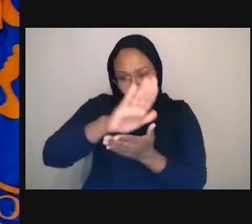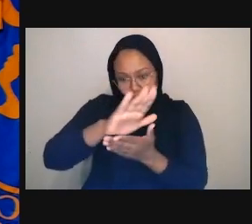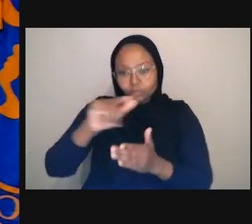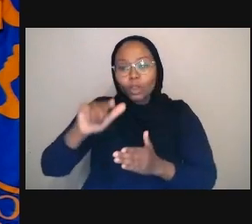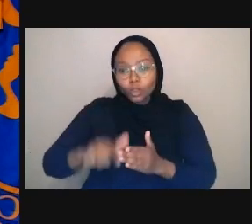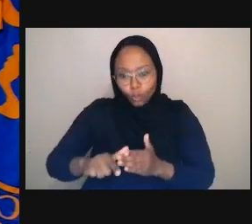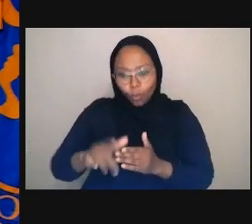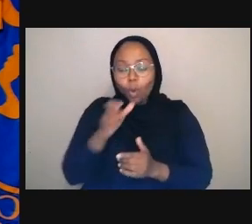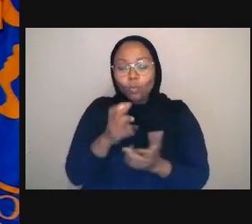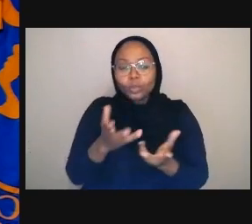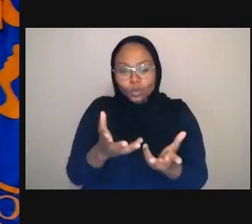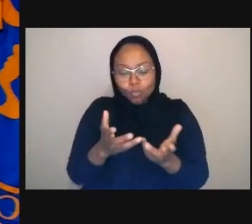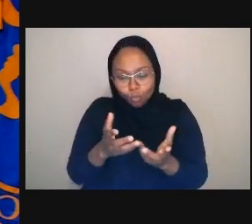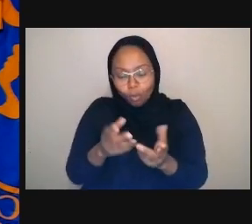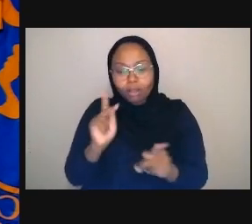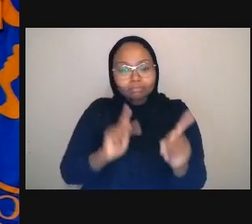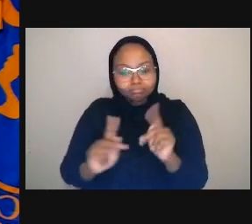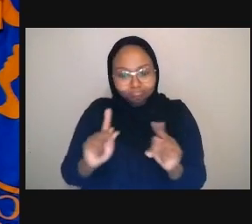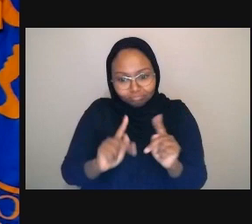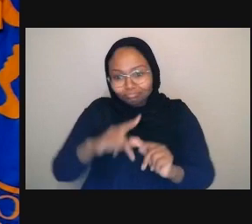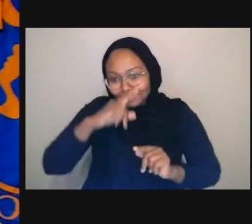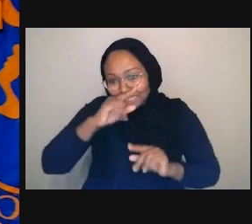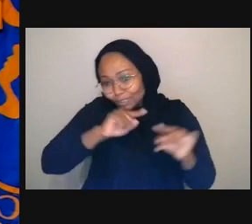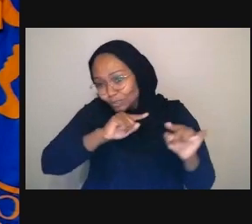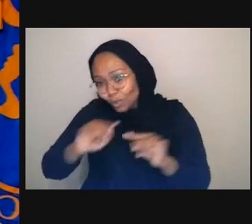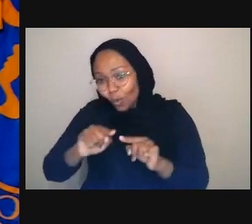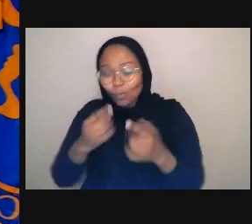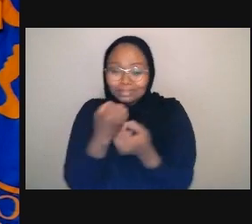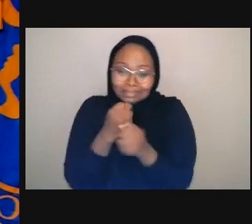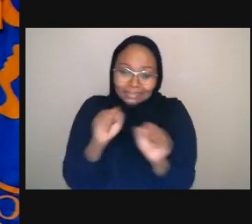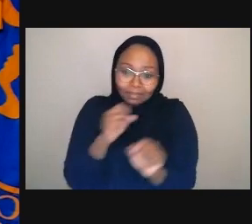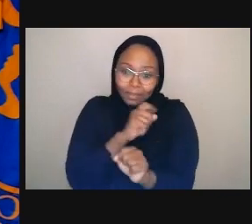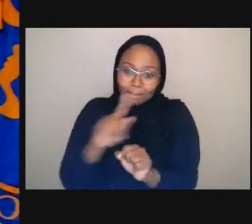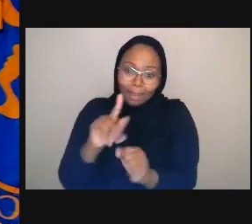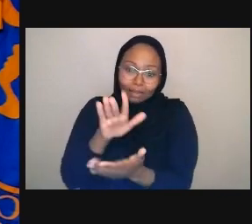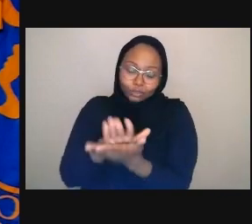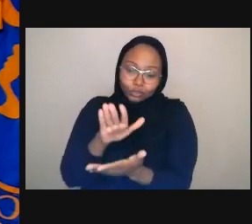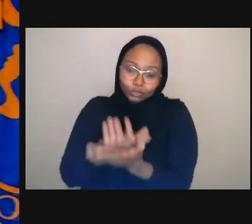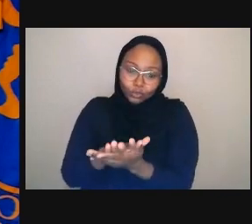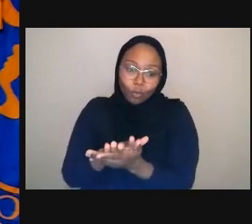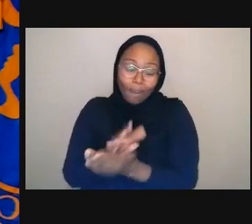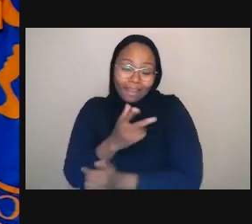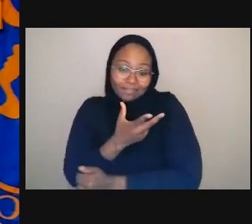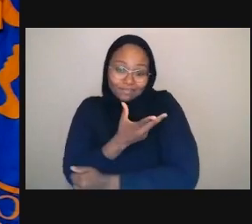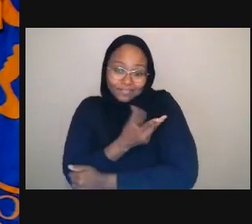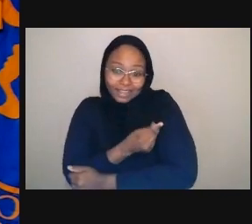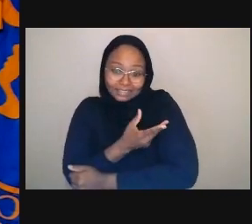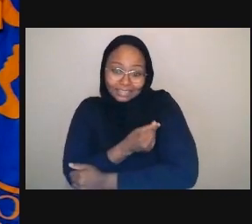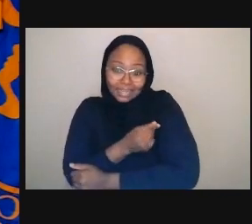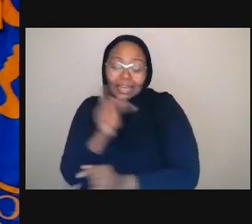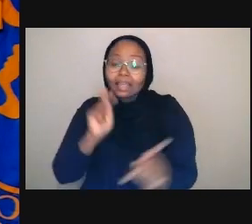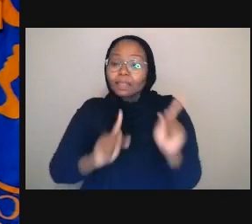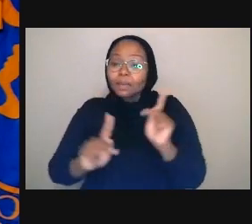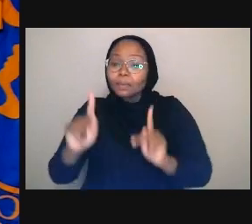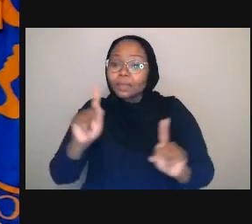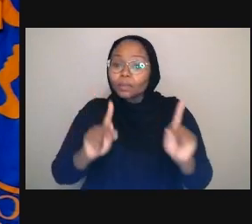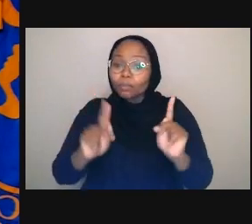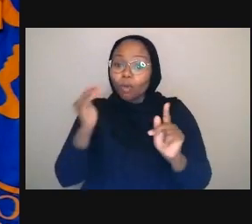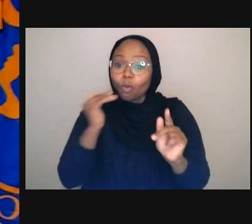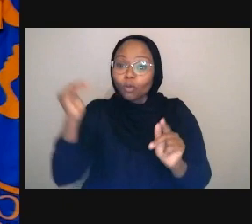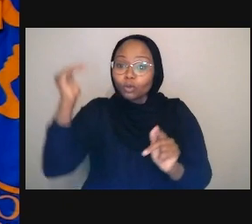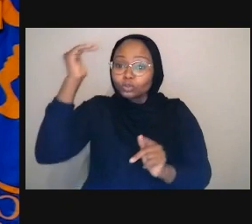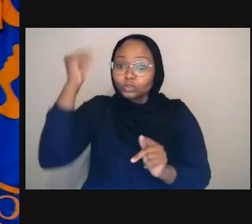people safely back to school by vaccinating those people in the school system who will